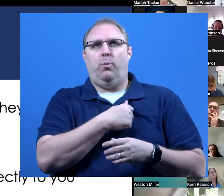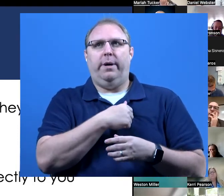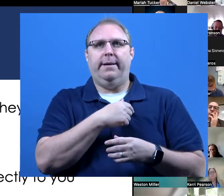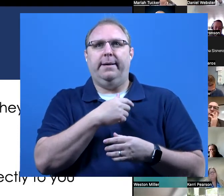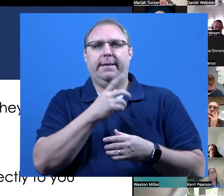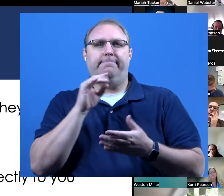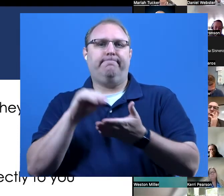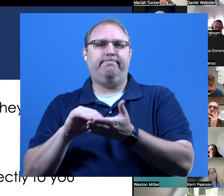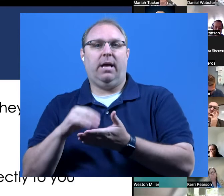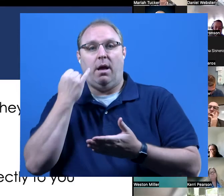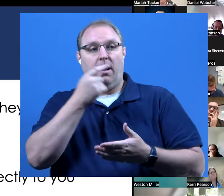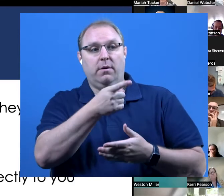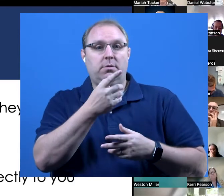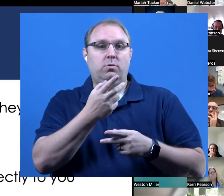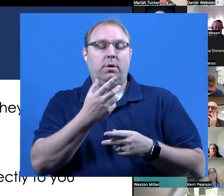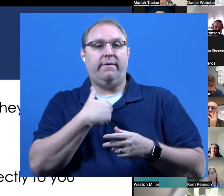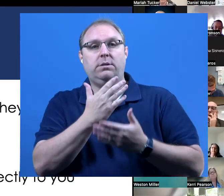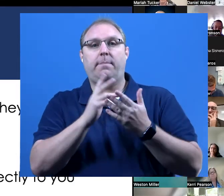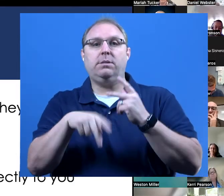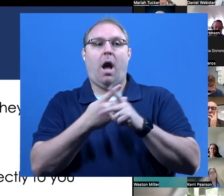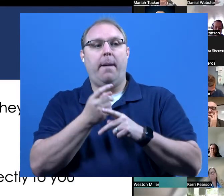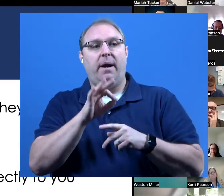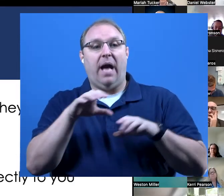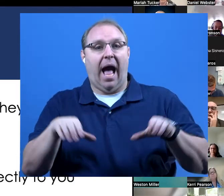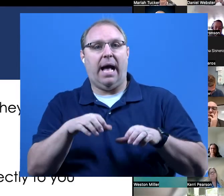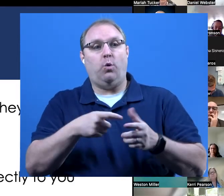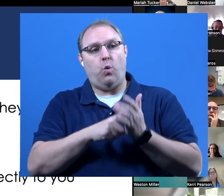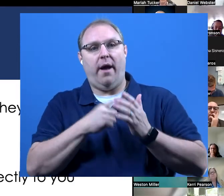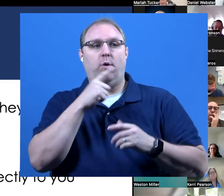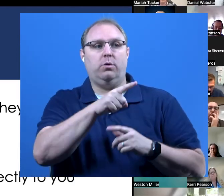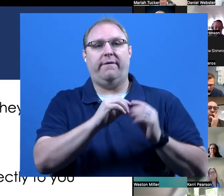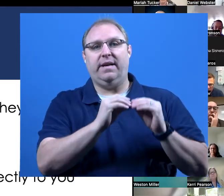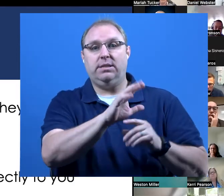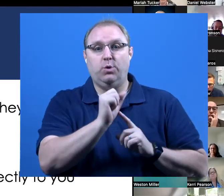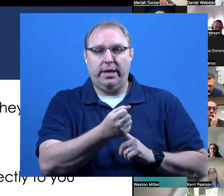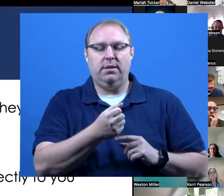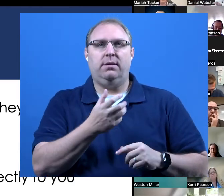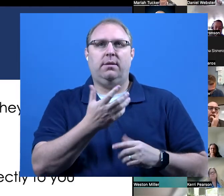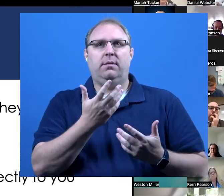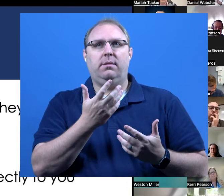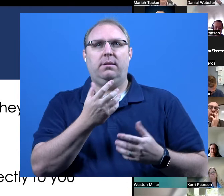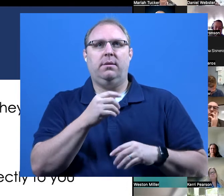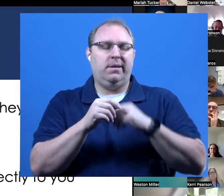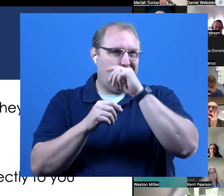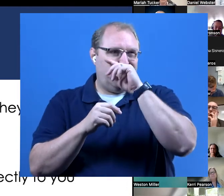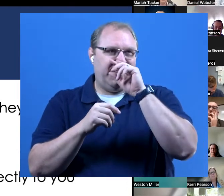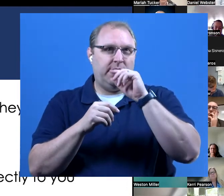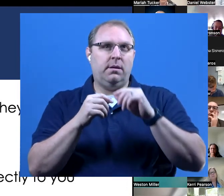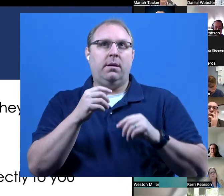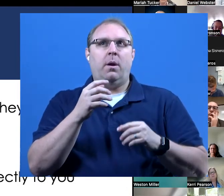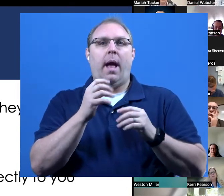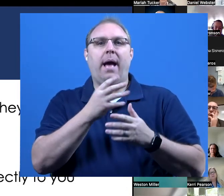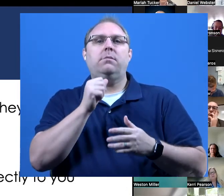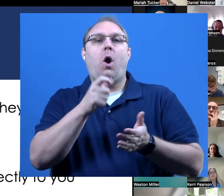say, if you have, if you've got a medical issue, go to HR. It's right there in the form, so it's suggesting that they do